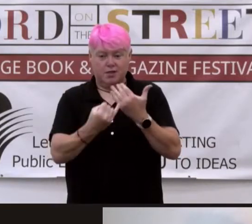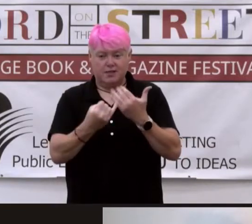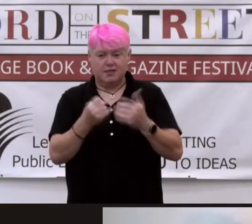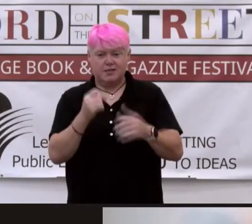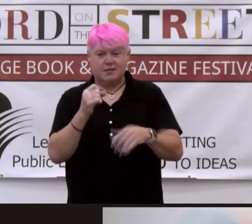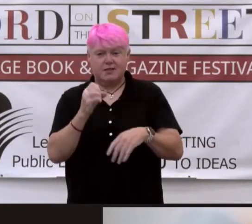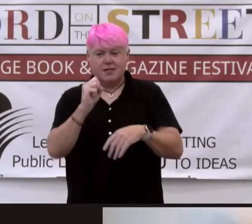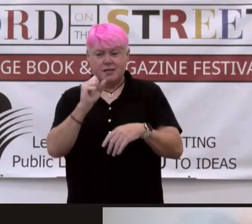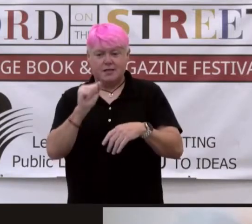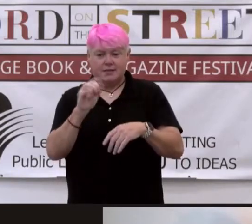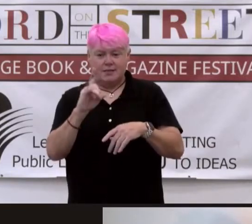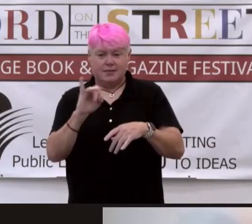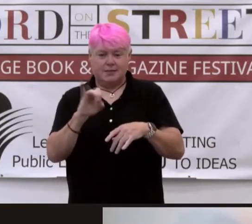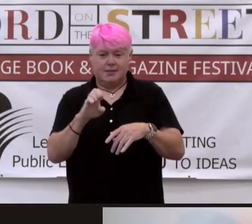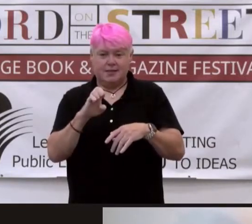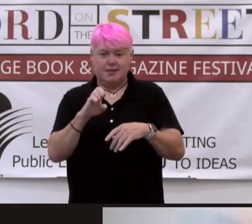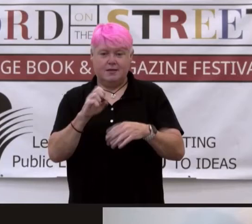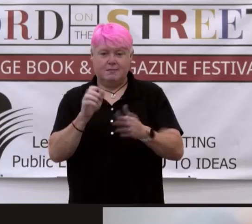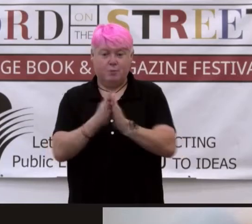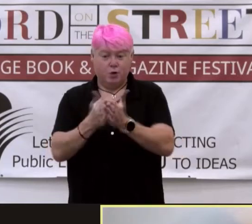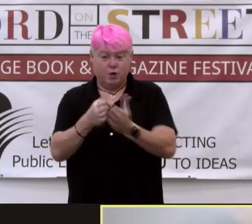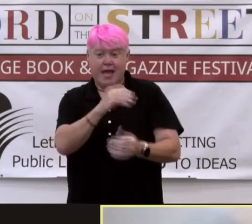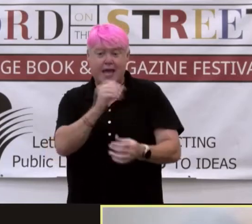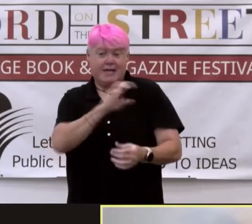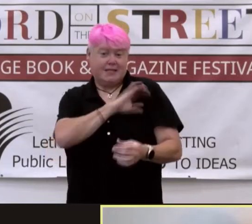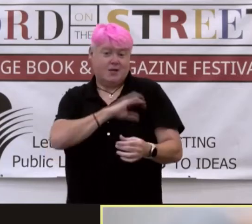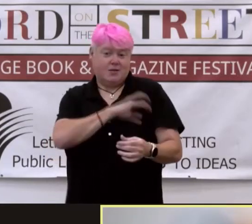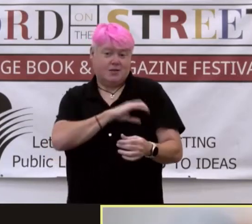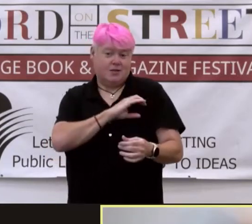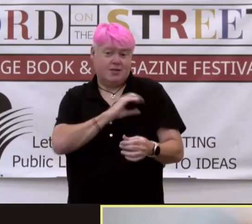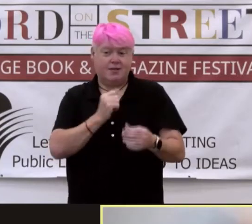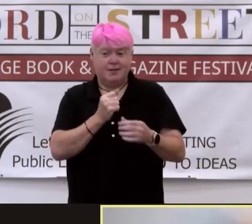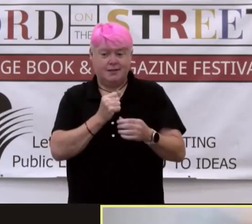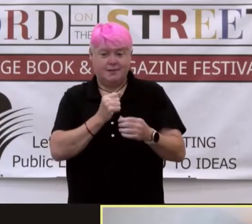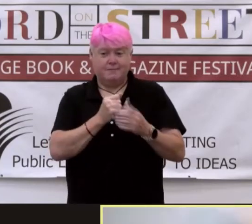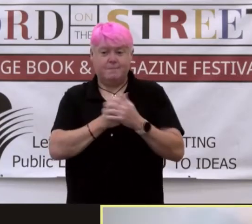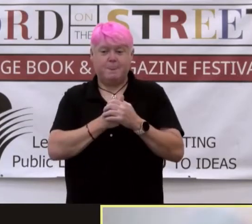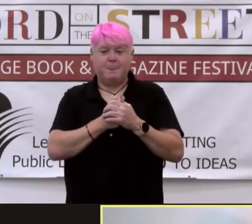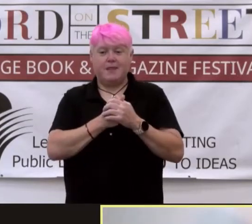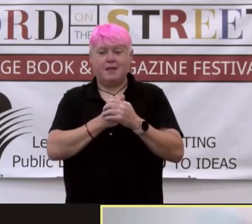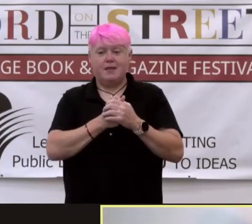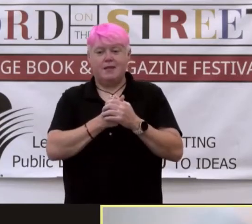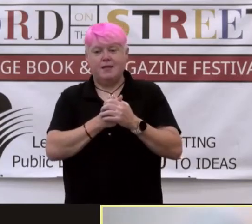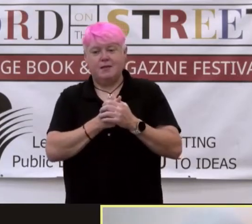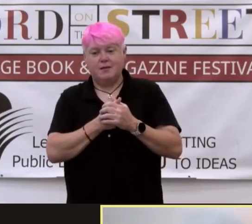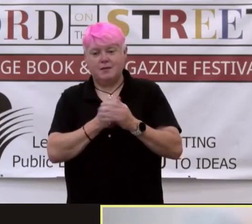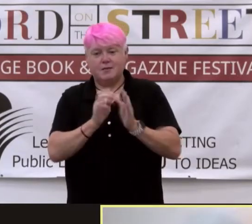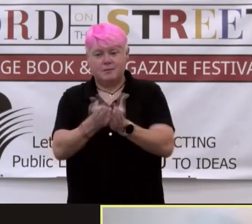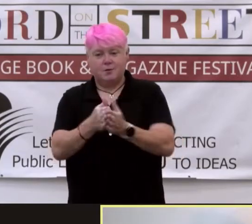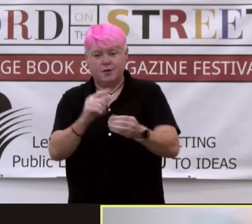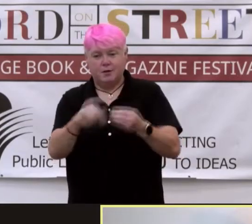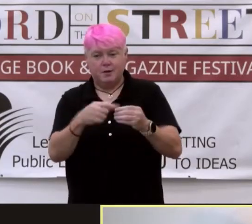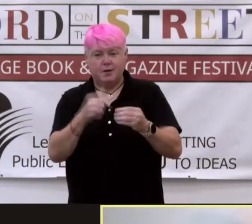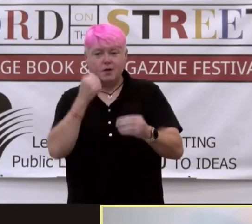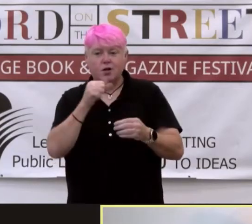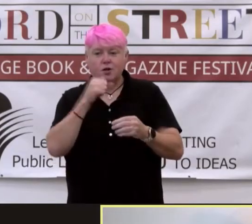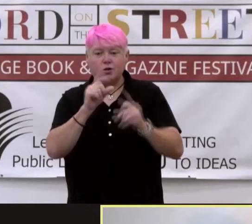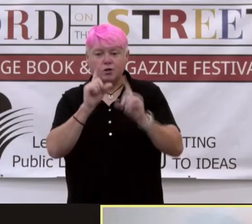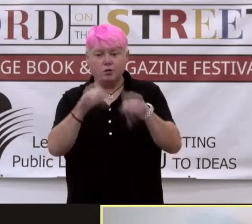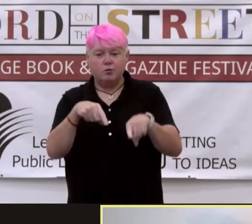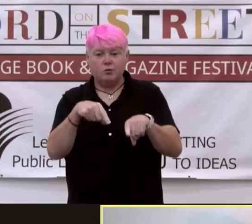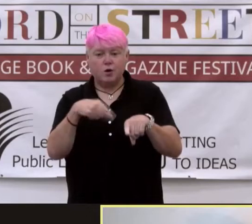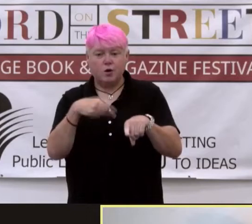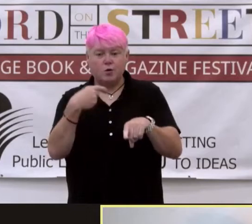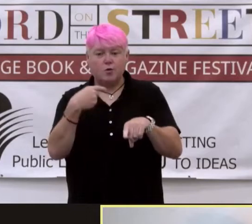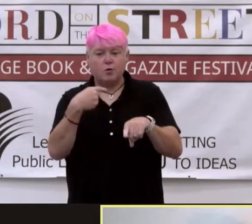as well as Sadie, the character? Well, Sadie, who I have right here, it's a book about a girl who goes missing on the hunt